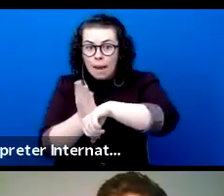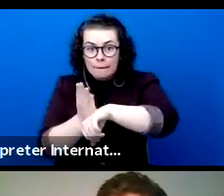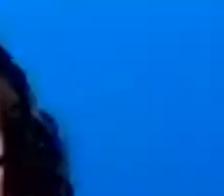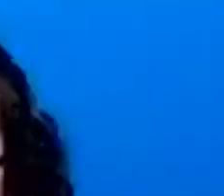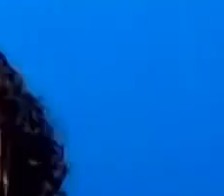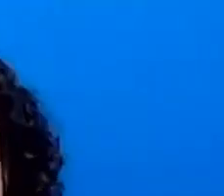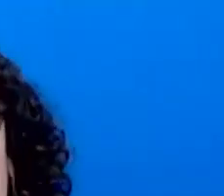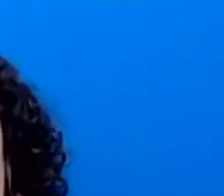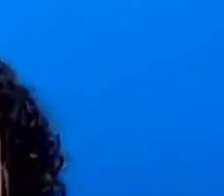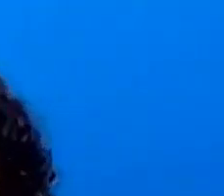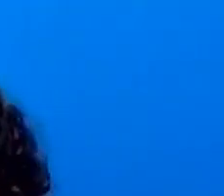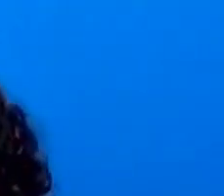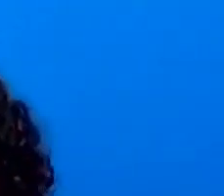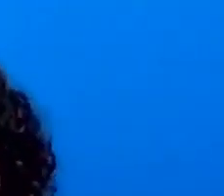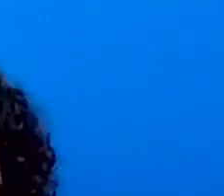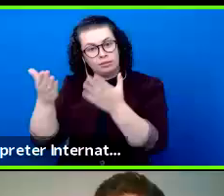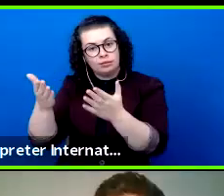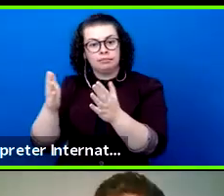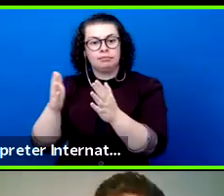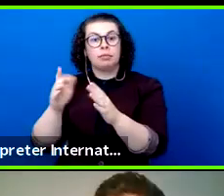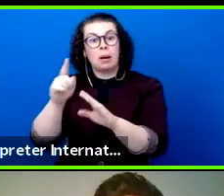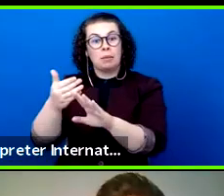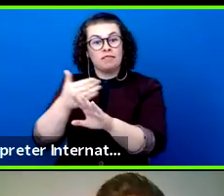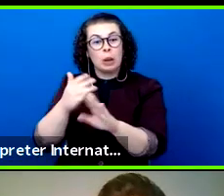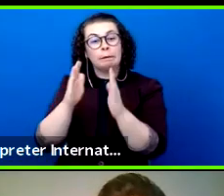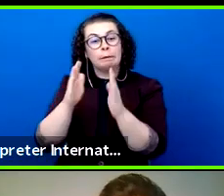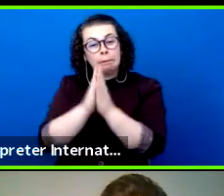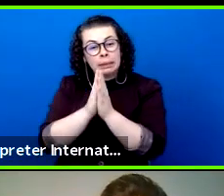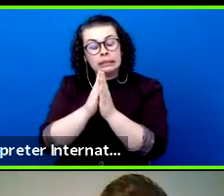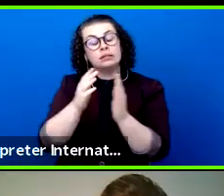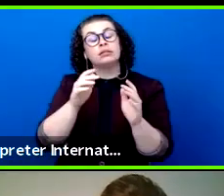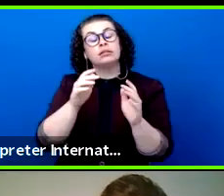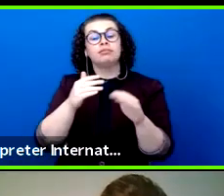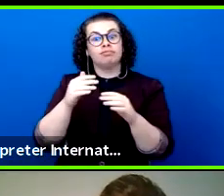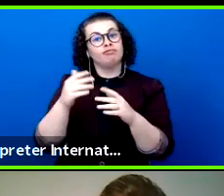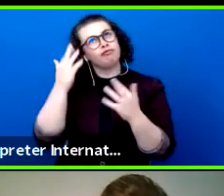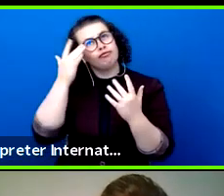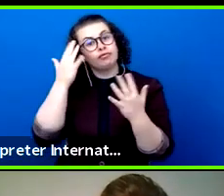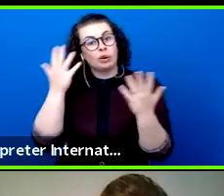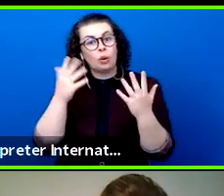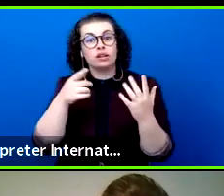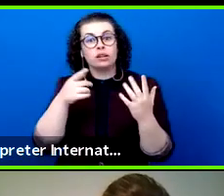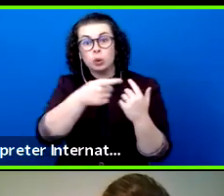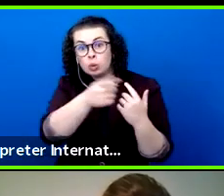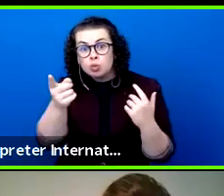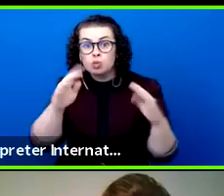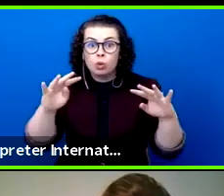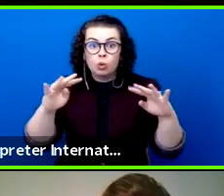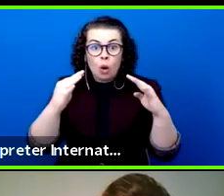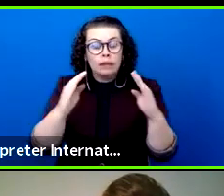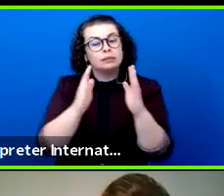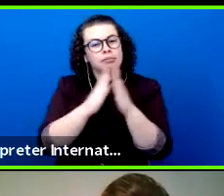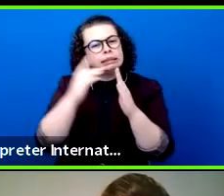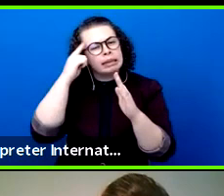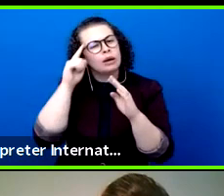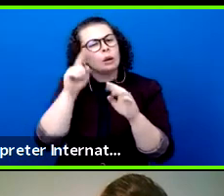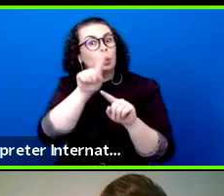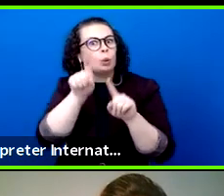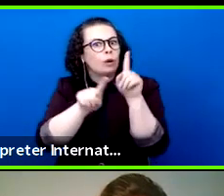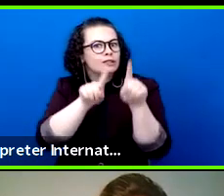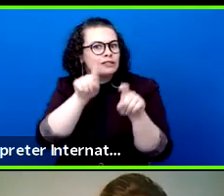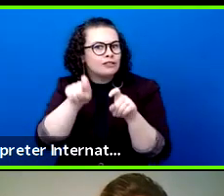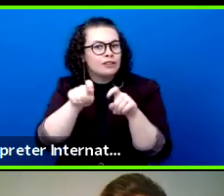want to ask you all to start thinking about potential questions you would like to pose to all the panelists and all the speakers